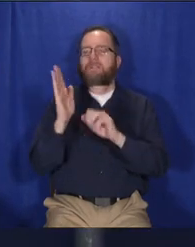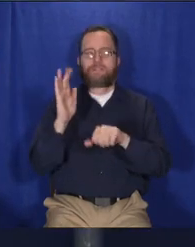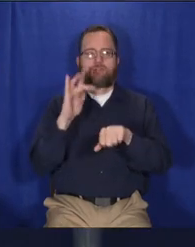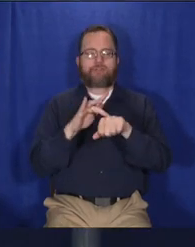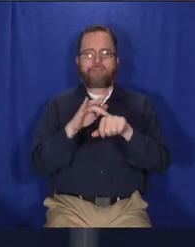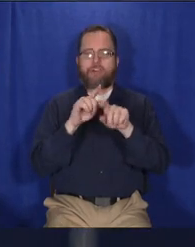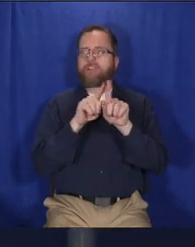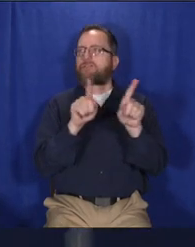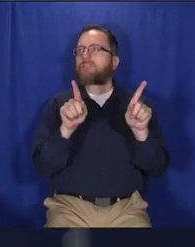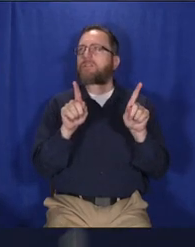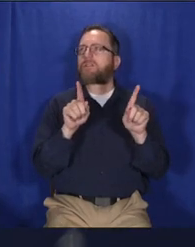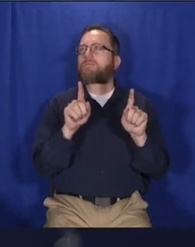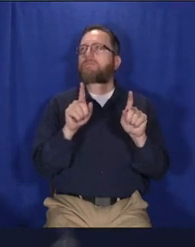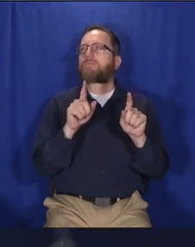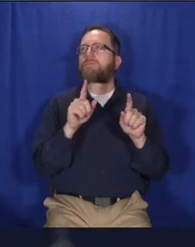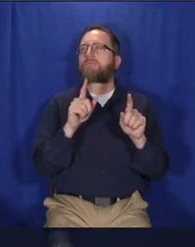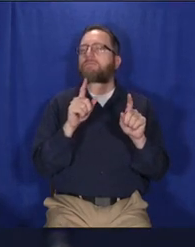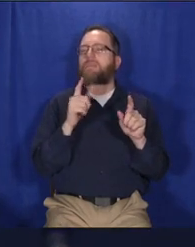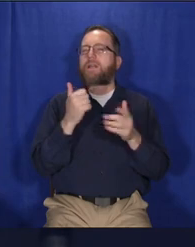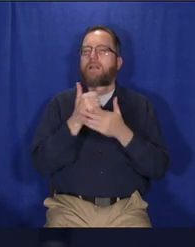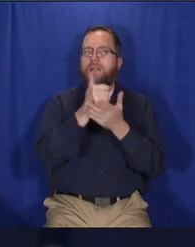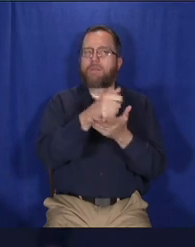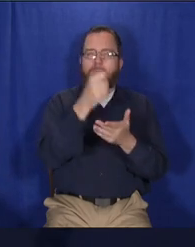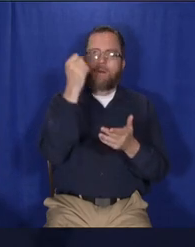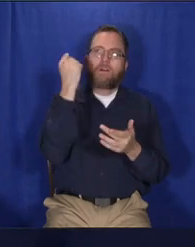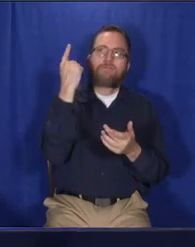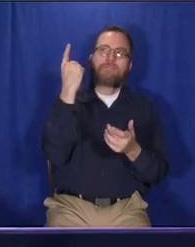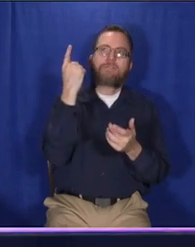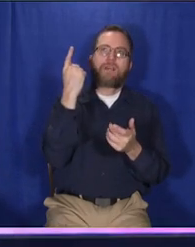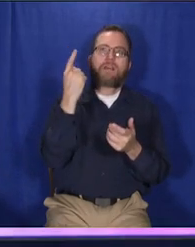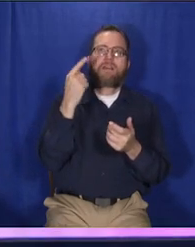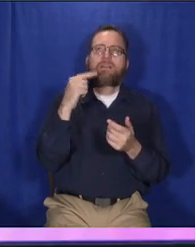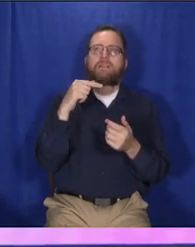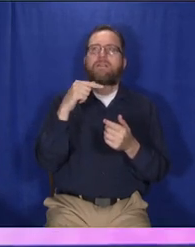that you have made a way for them to be forgiven and to be set free,